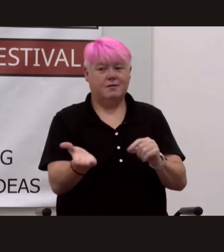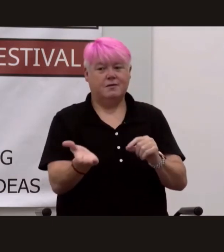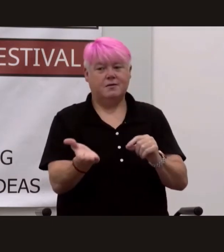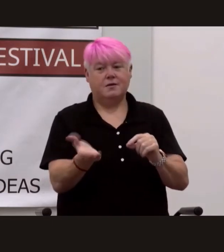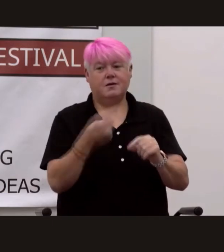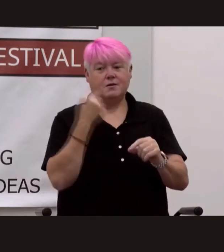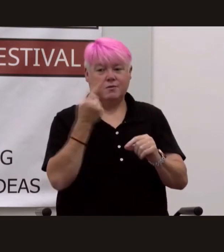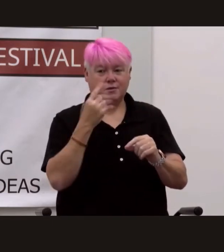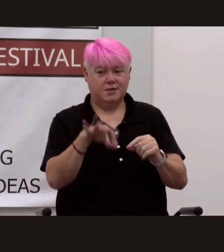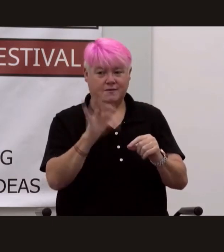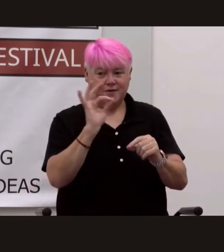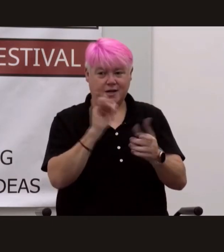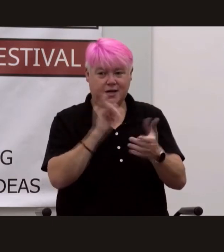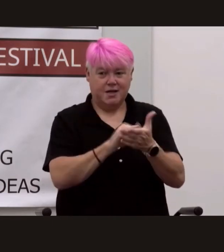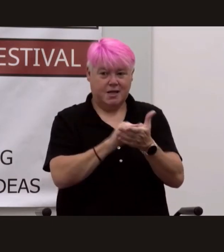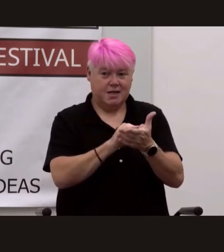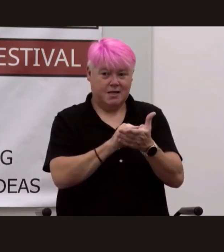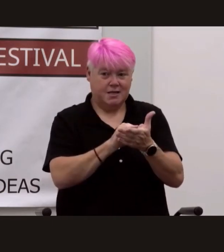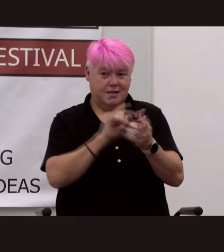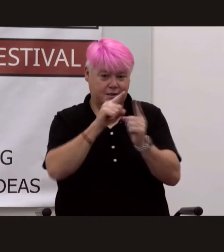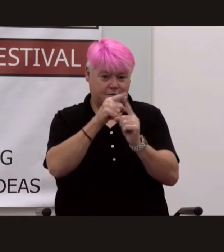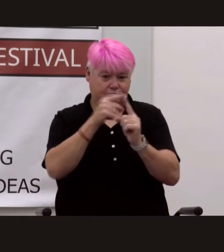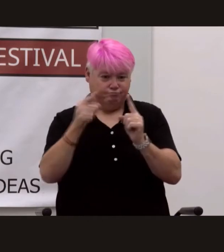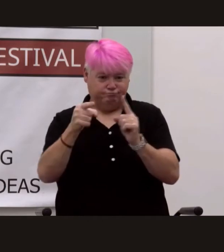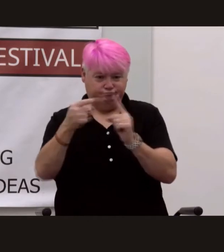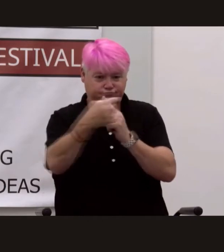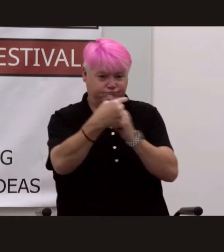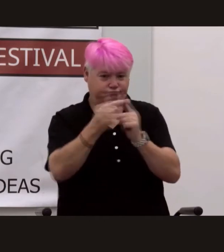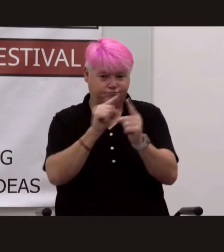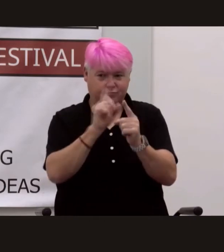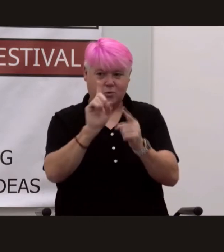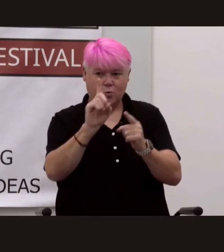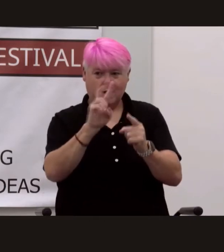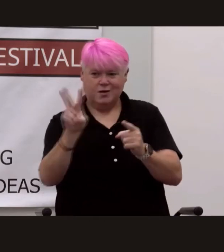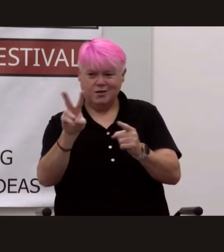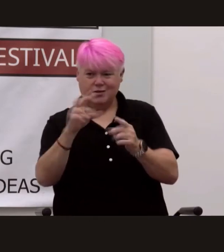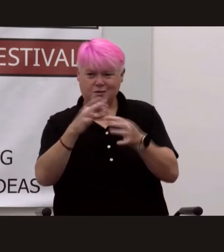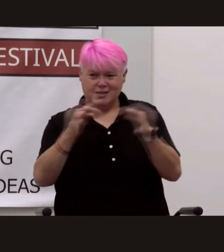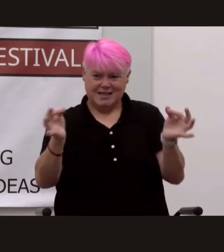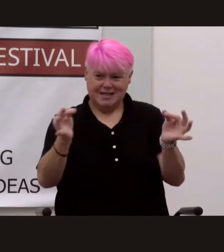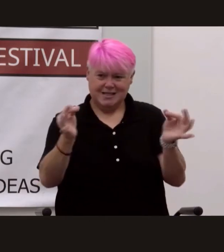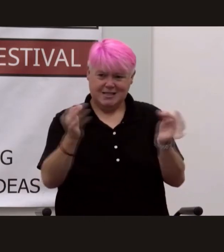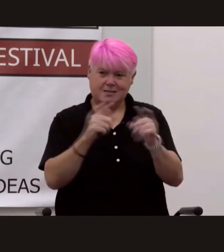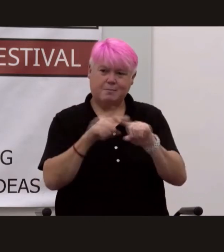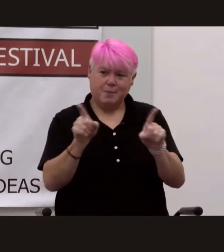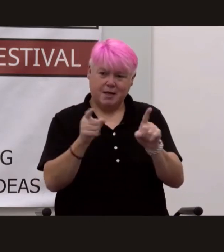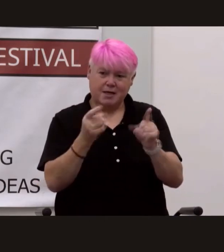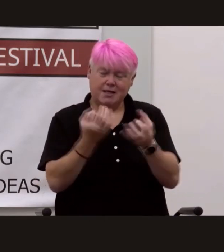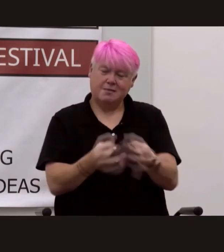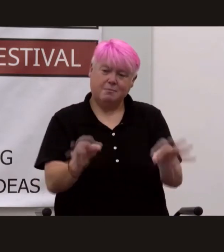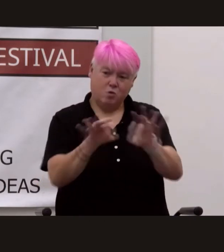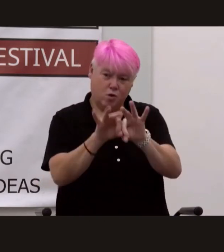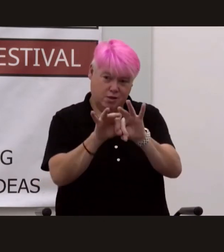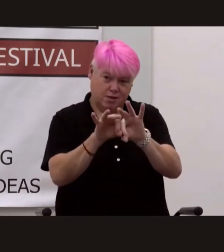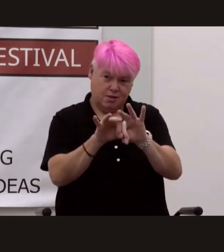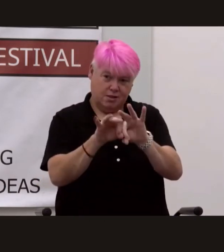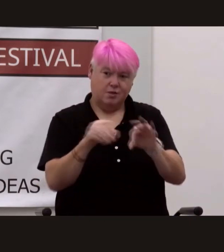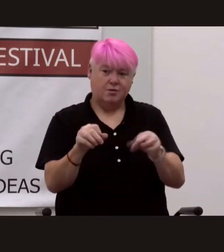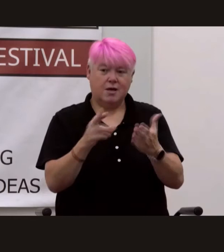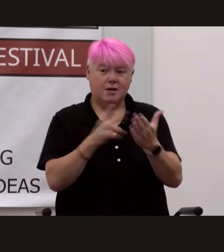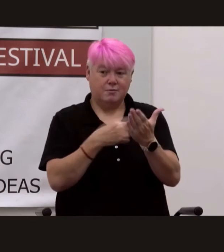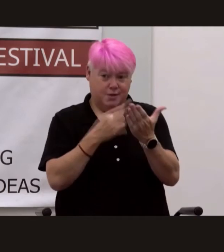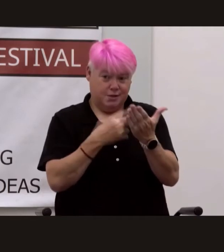to find that it turns into 1 or 2 sentences. But it's important, I think, to do that kind of research,